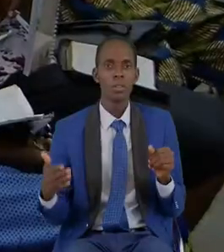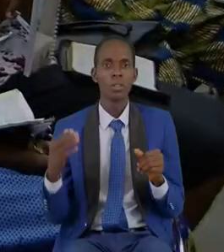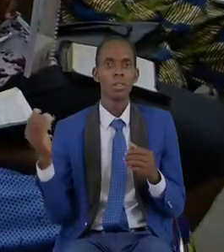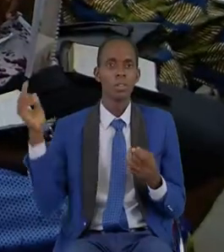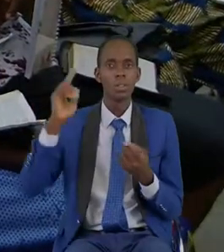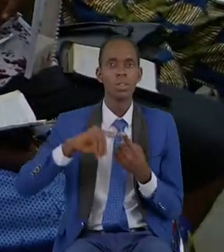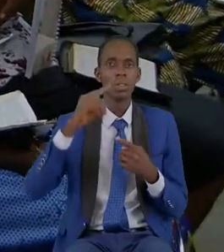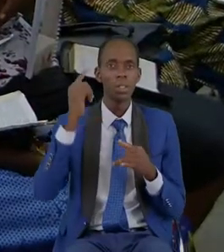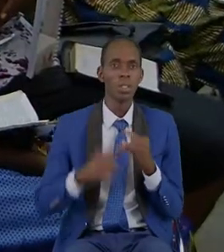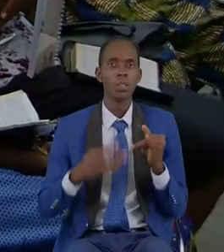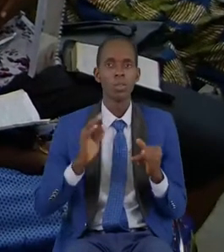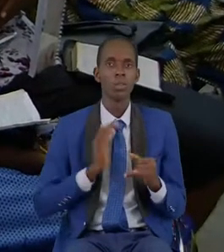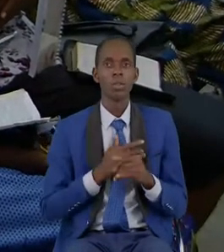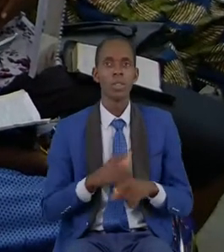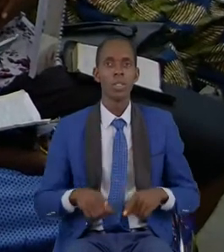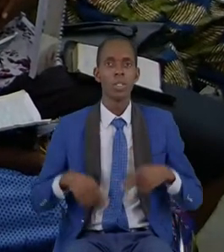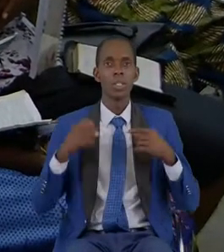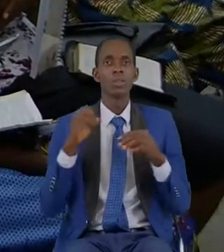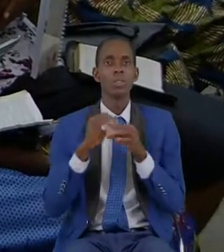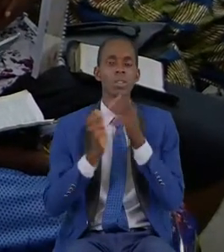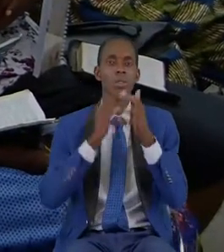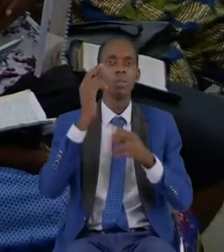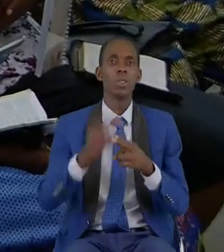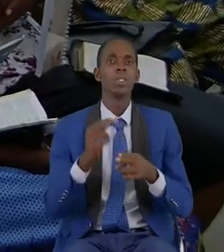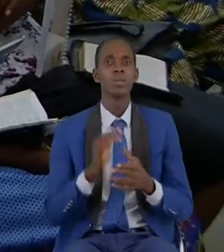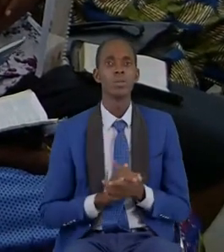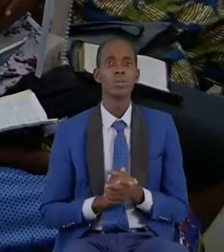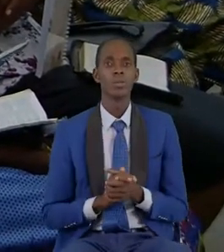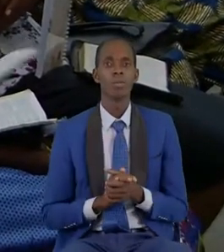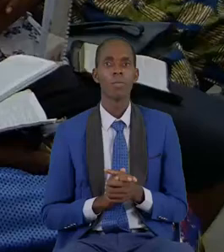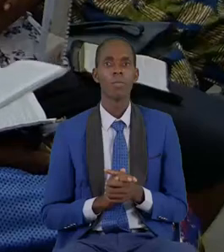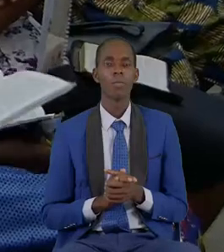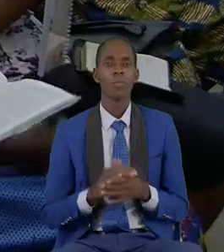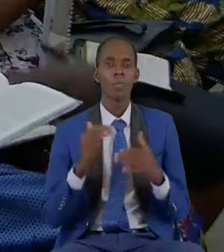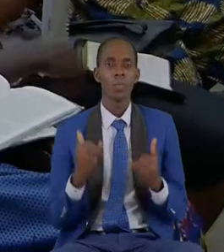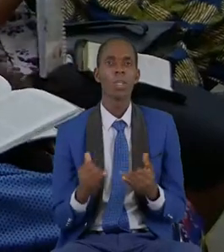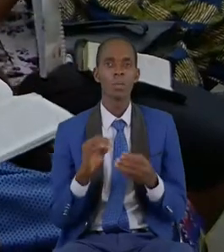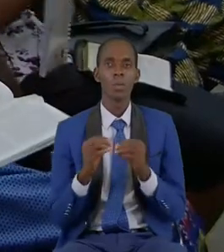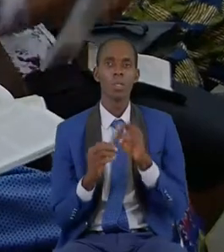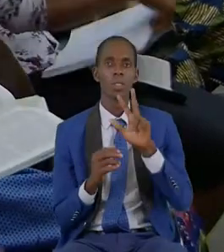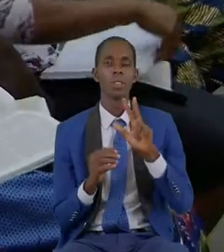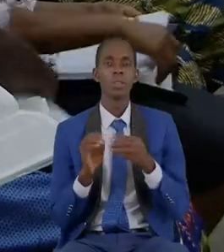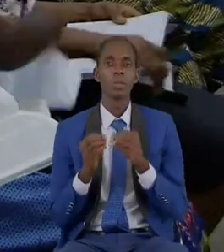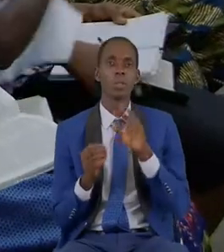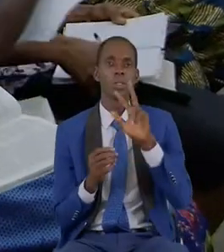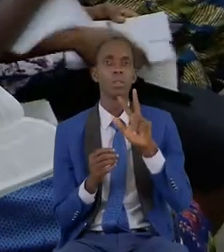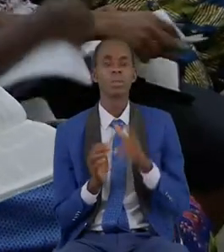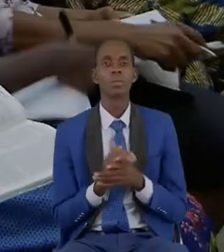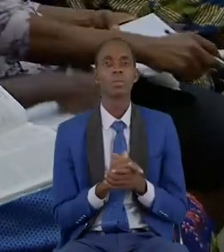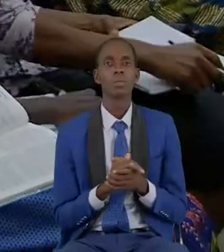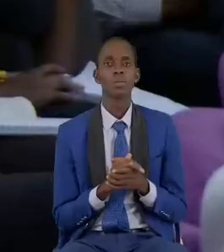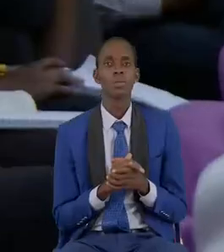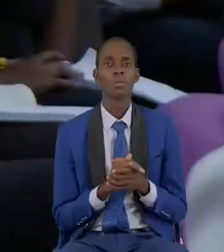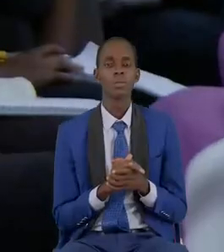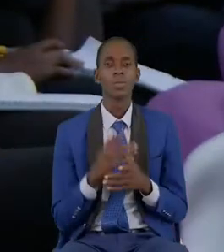our lives, in Jesus' name. We're coming to number three here. Number three, the